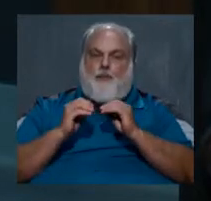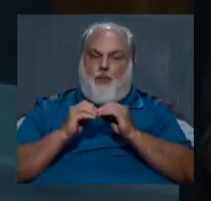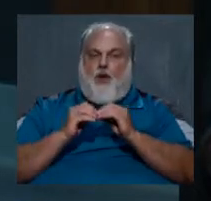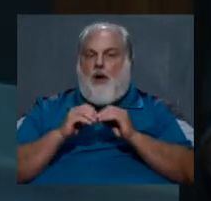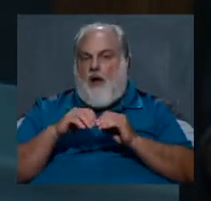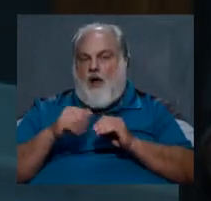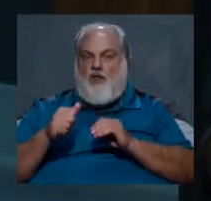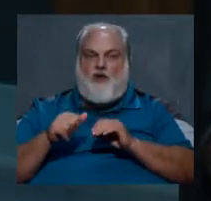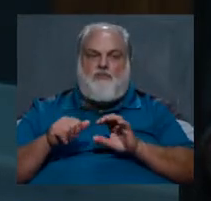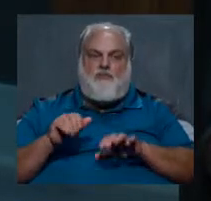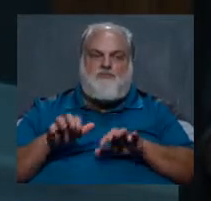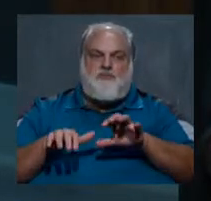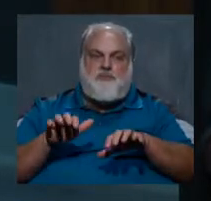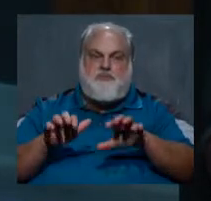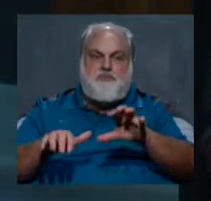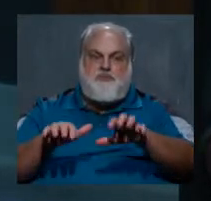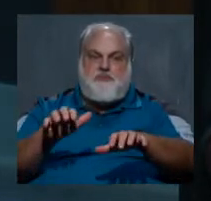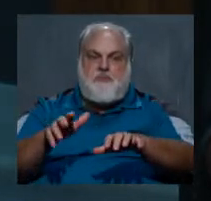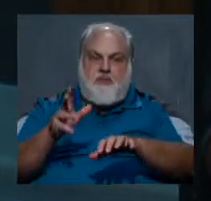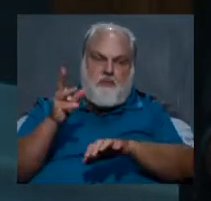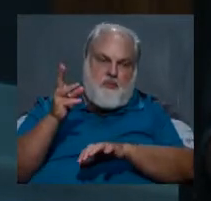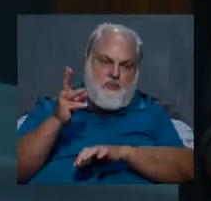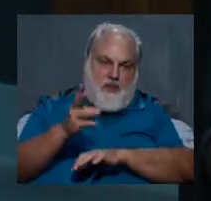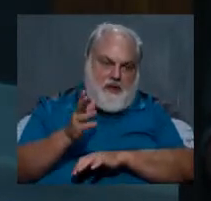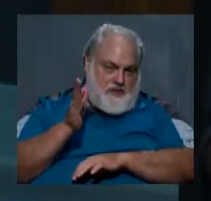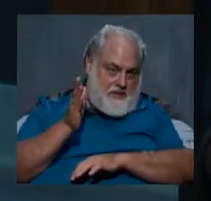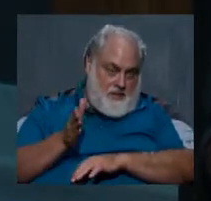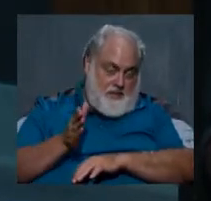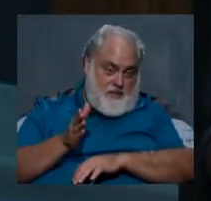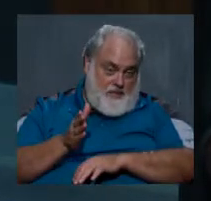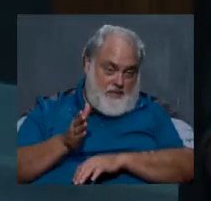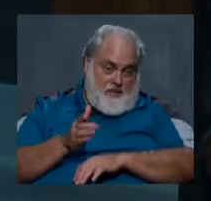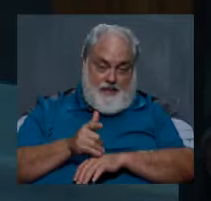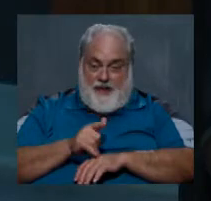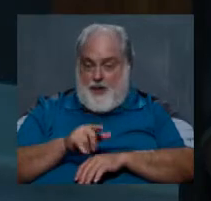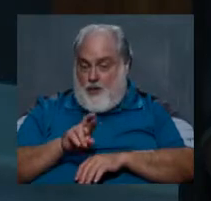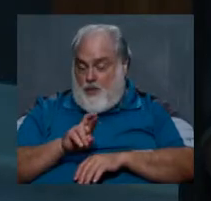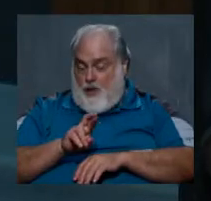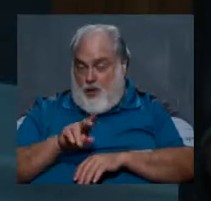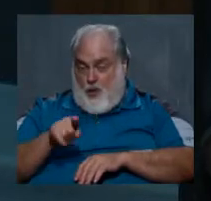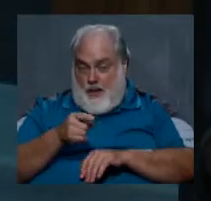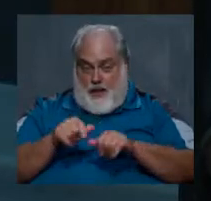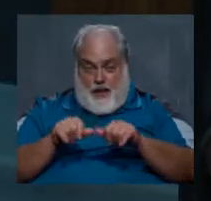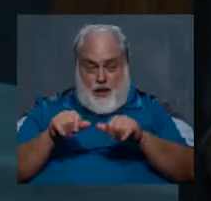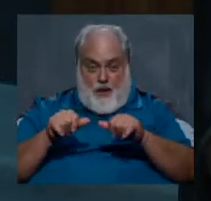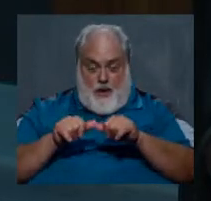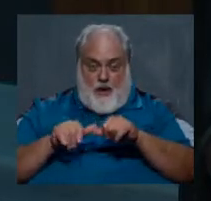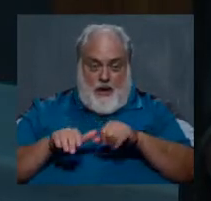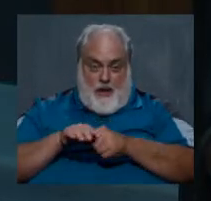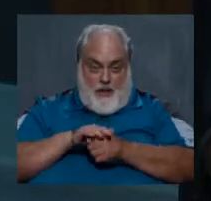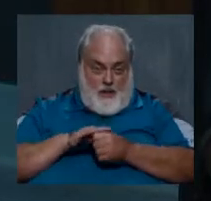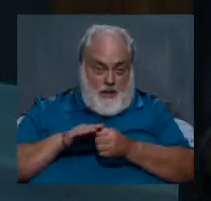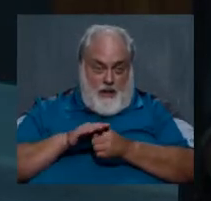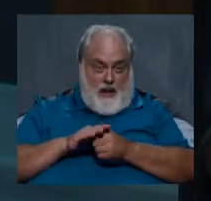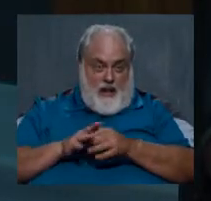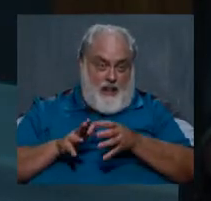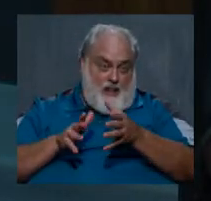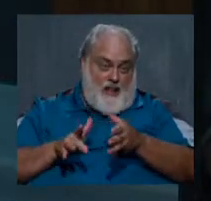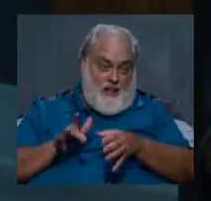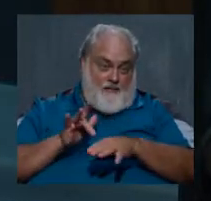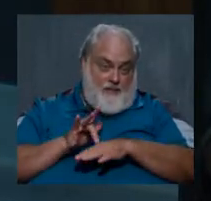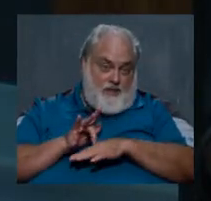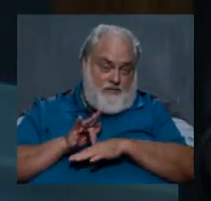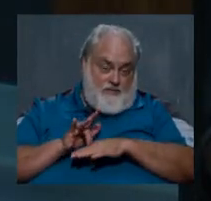know, continue going out west. Because in Little Rock, the only area of development that we have available is going to the west. We're